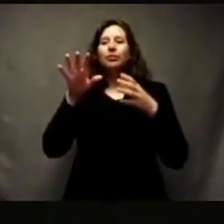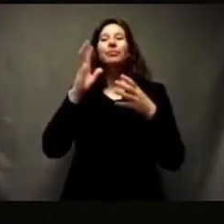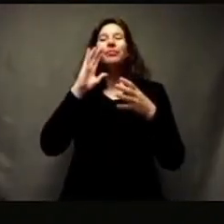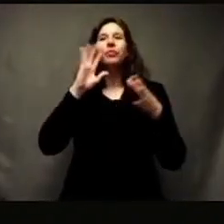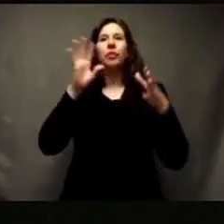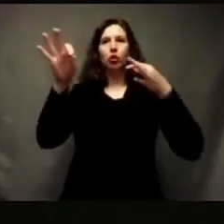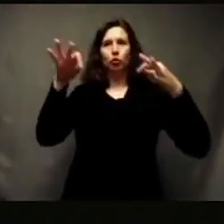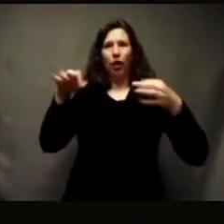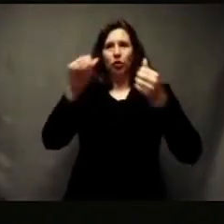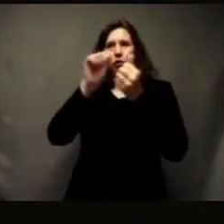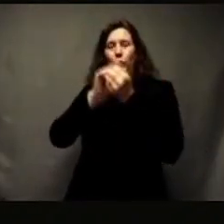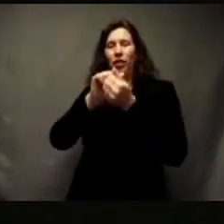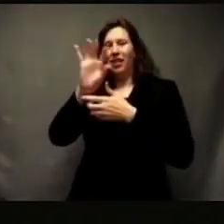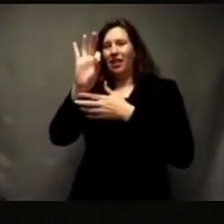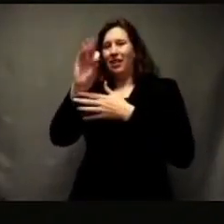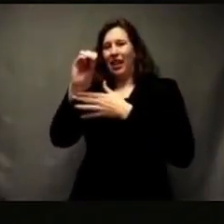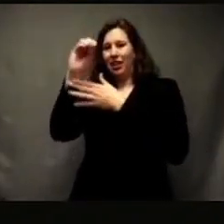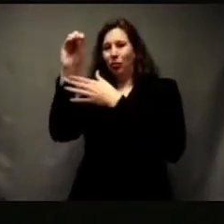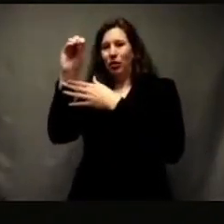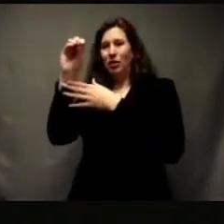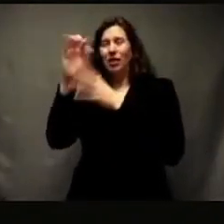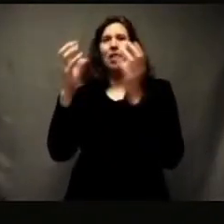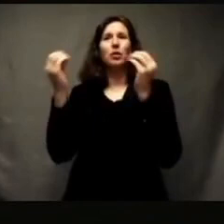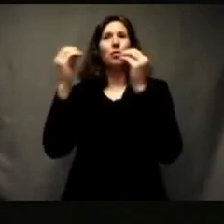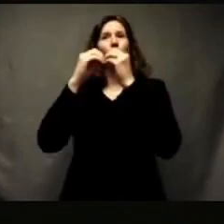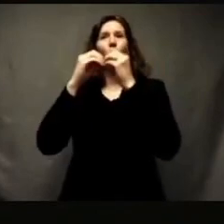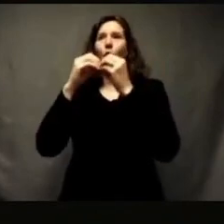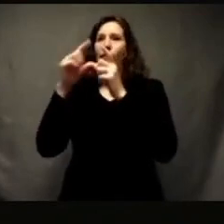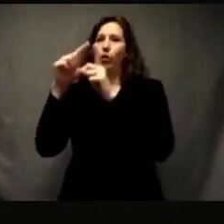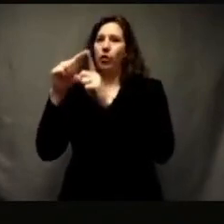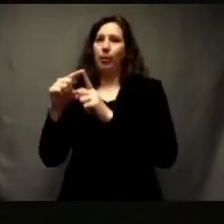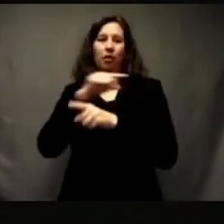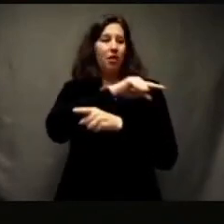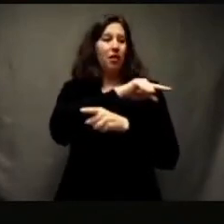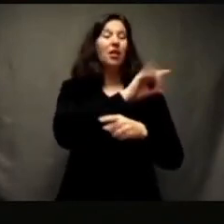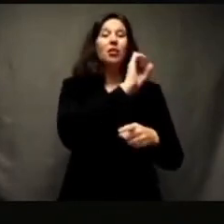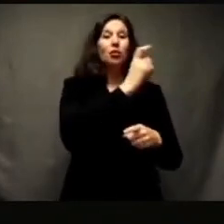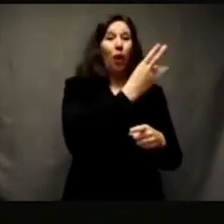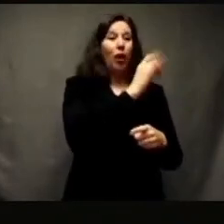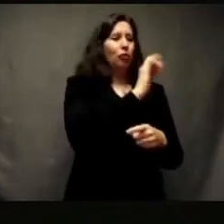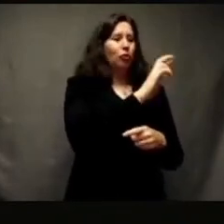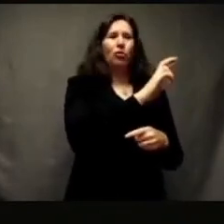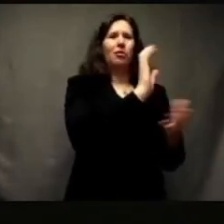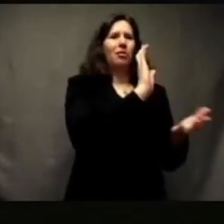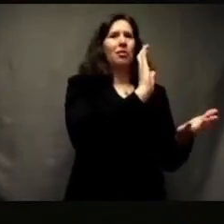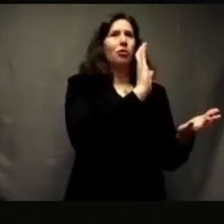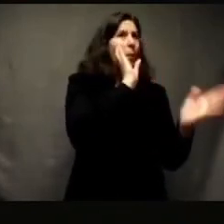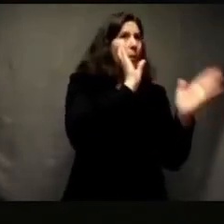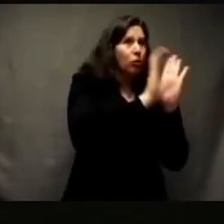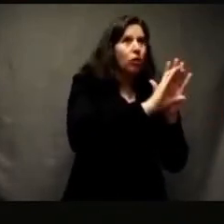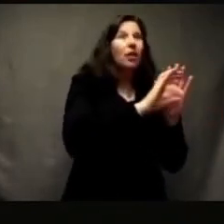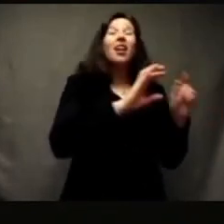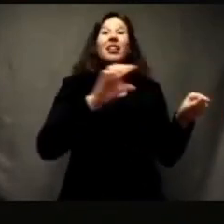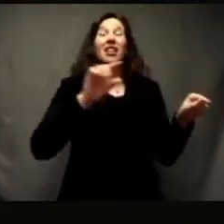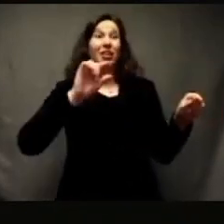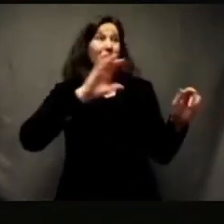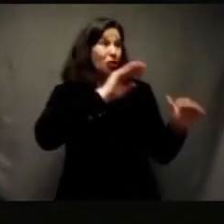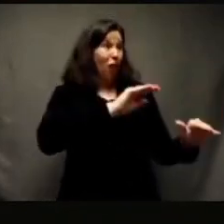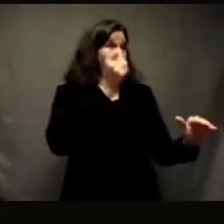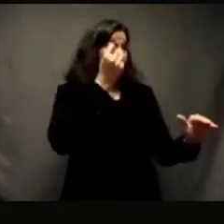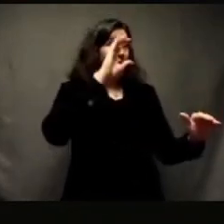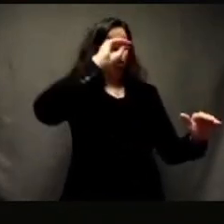already much more vocabulary than is asked of in ScratchJr. So we want to make sure the child understands degrees, the direction